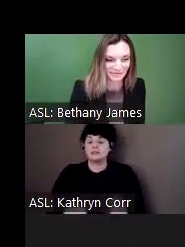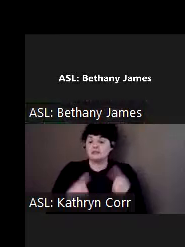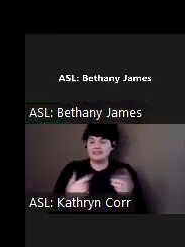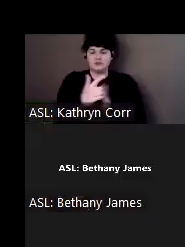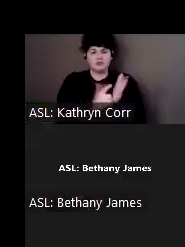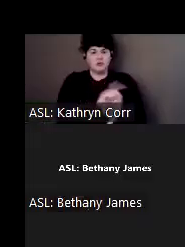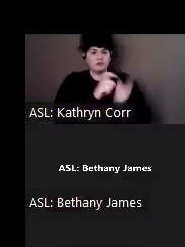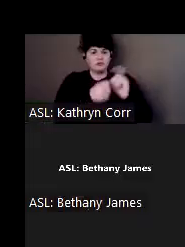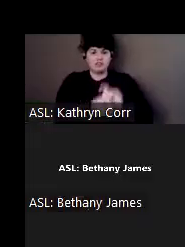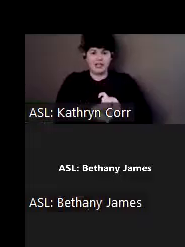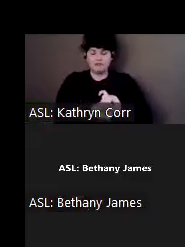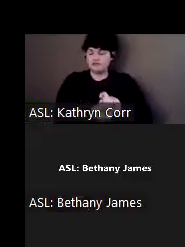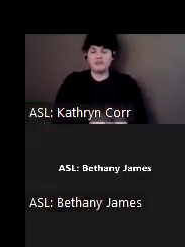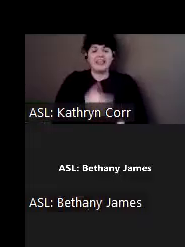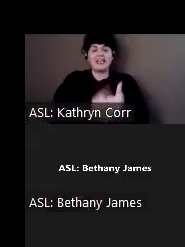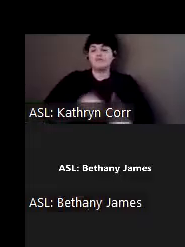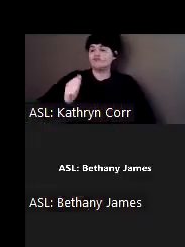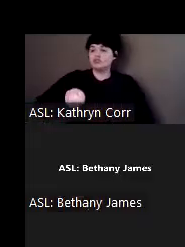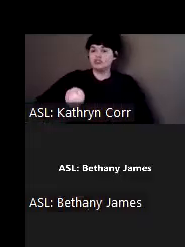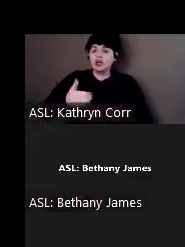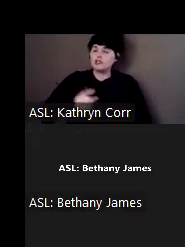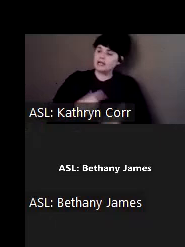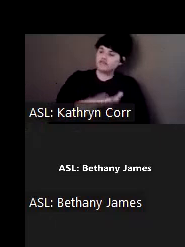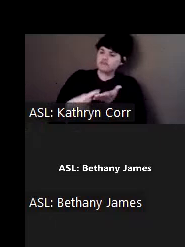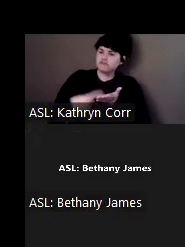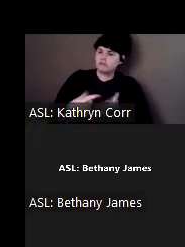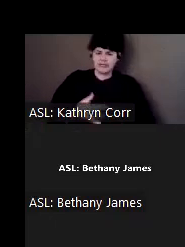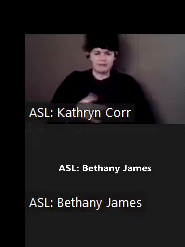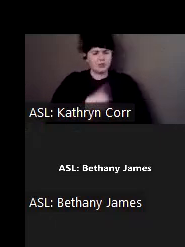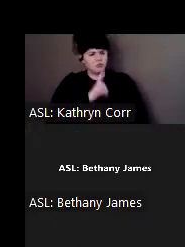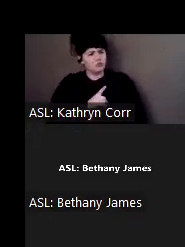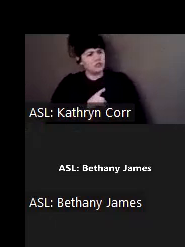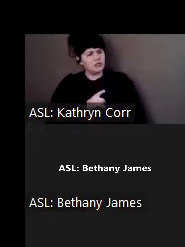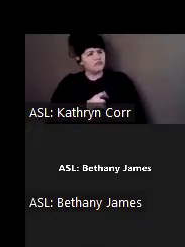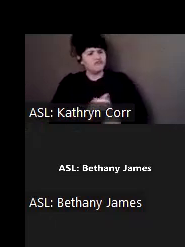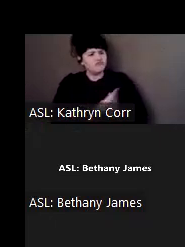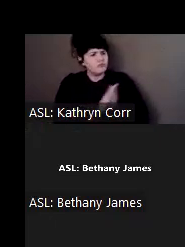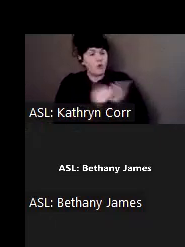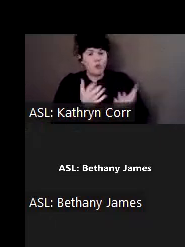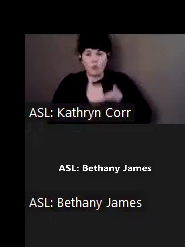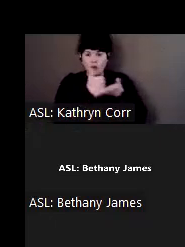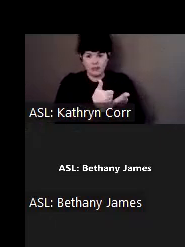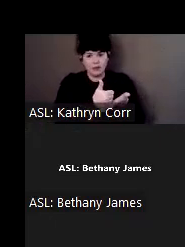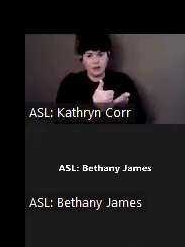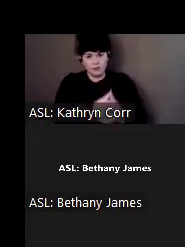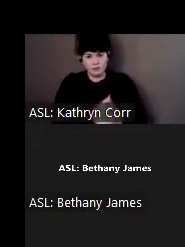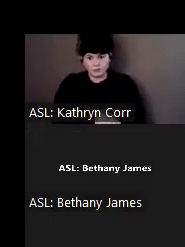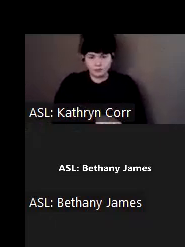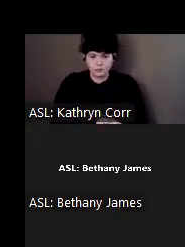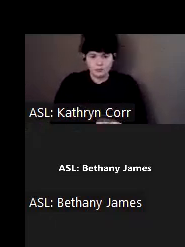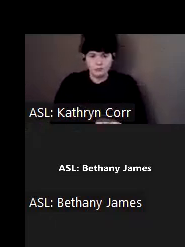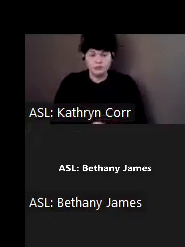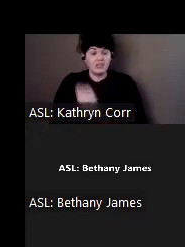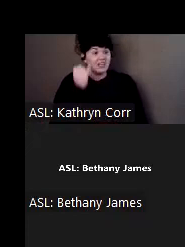very encouraged by it and really do want to help and make sure that people that can get